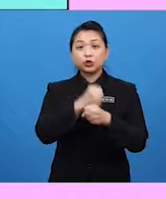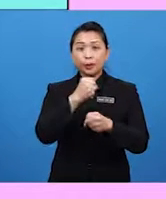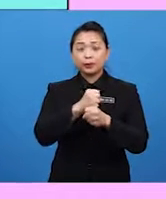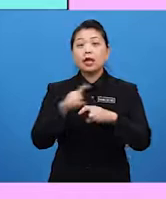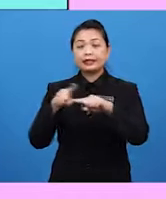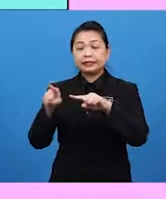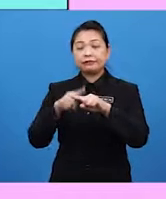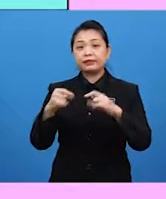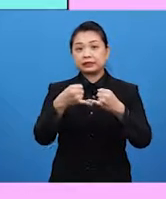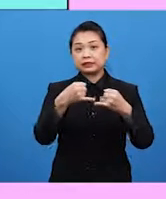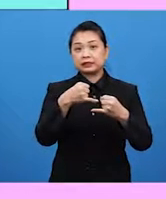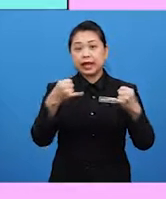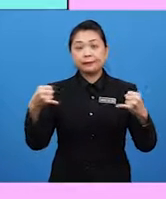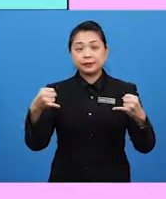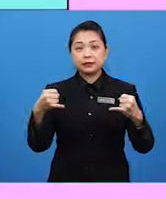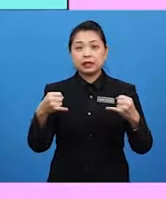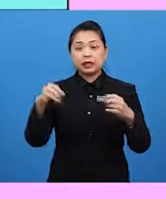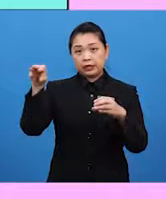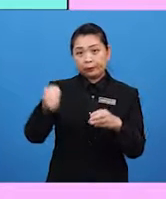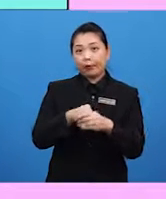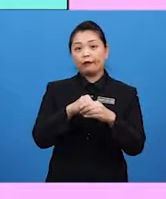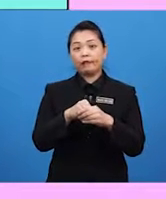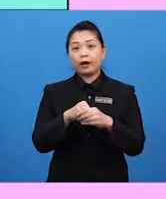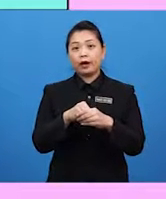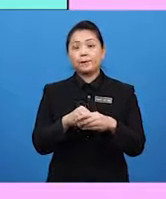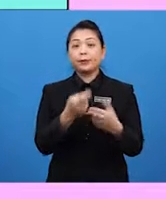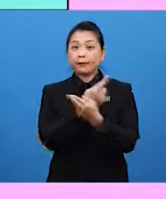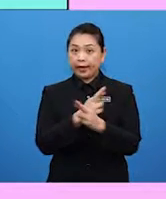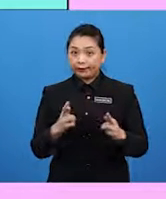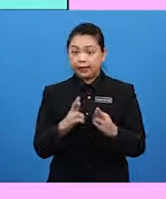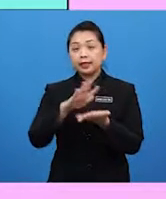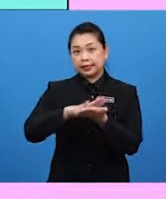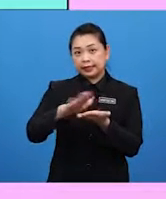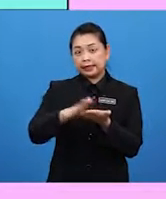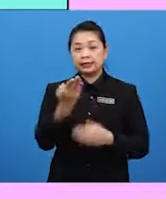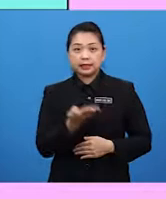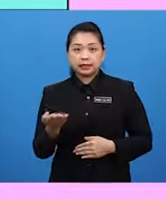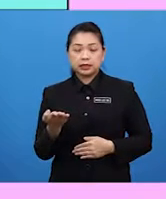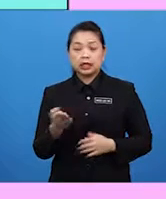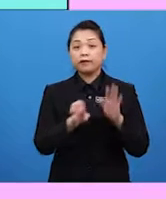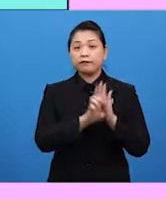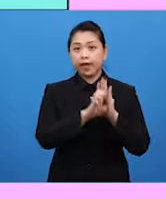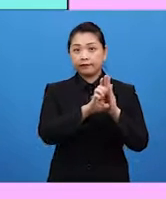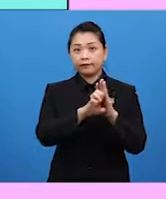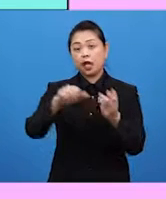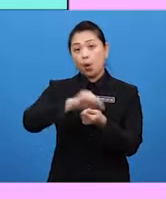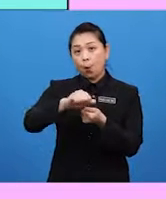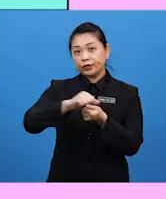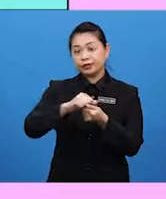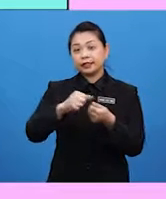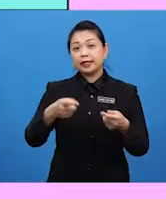types, especially those that involve repairing or cleaning things. For example, washing